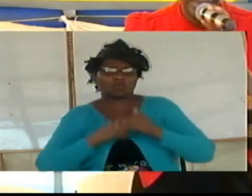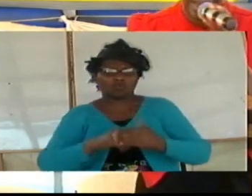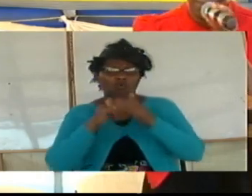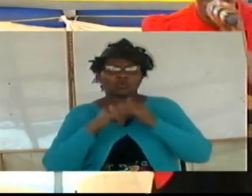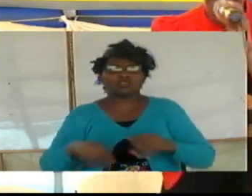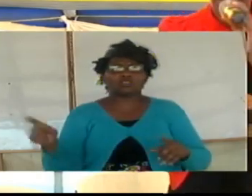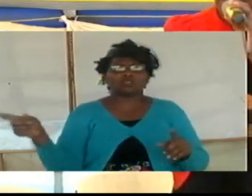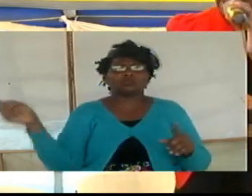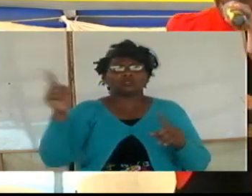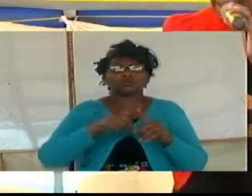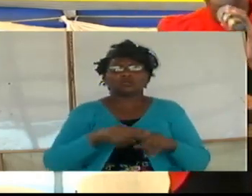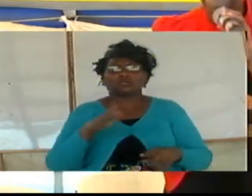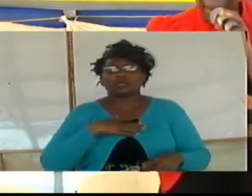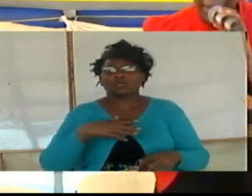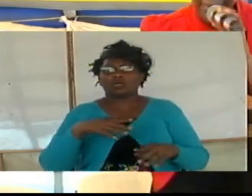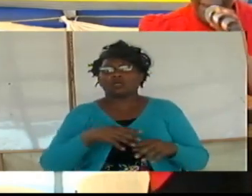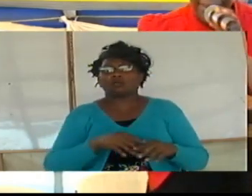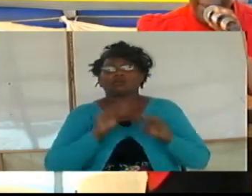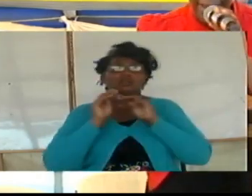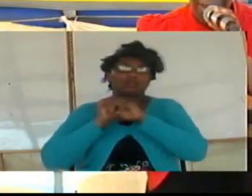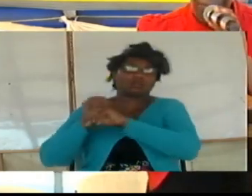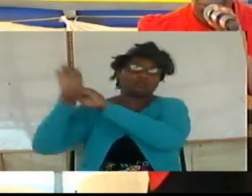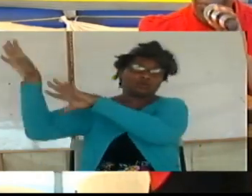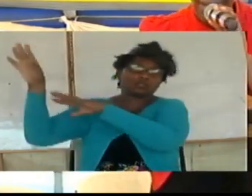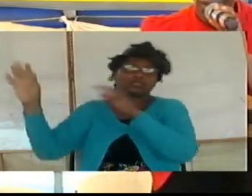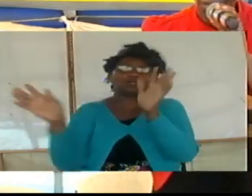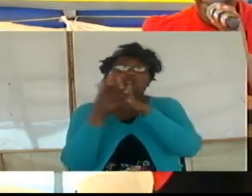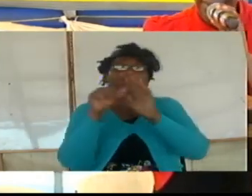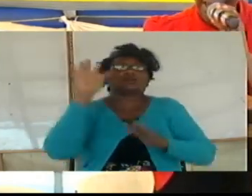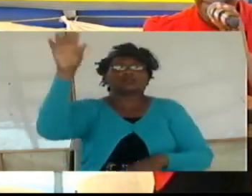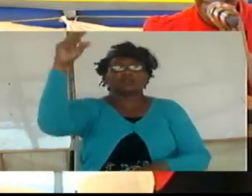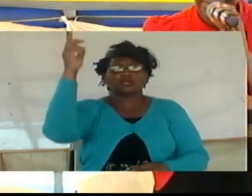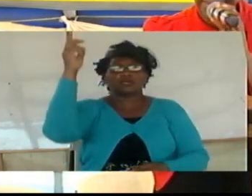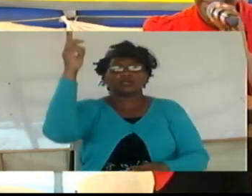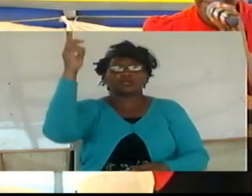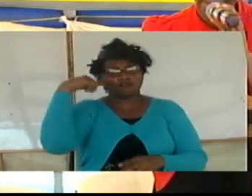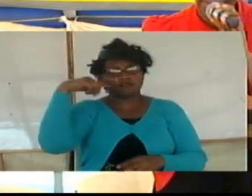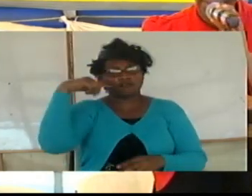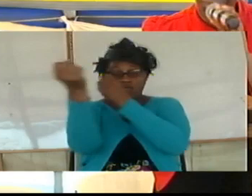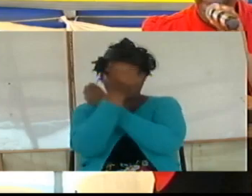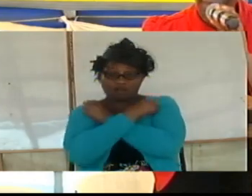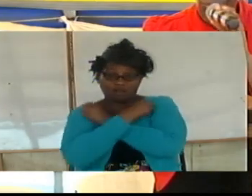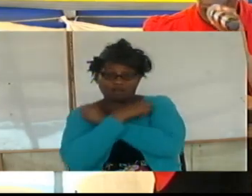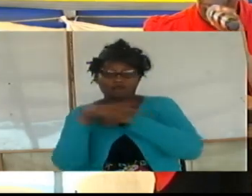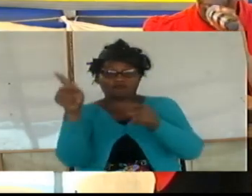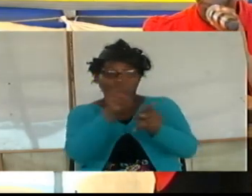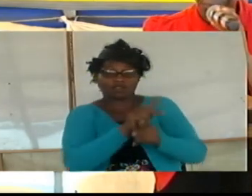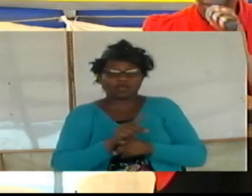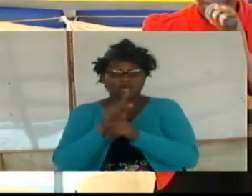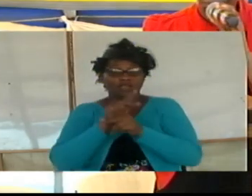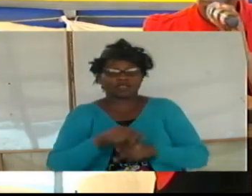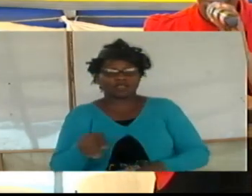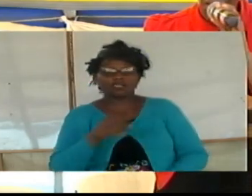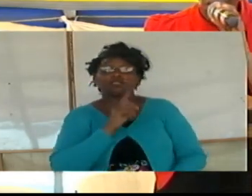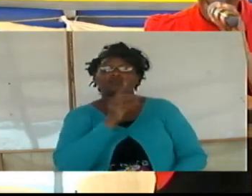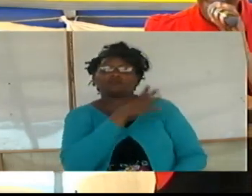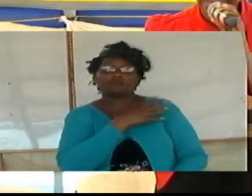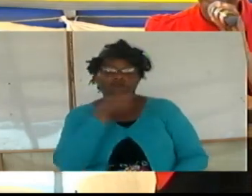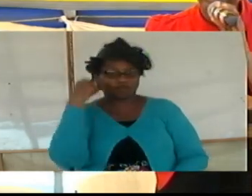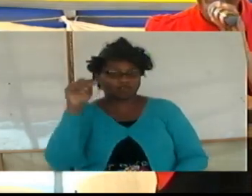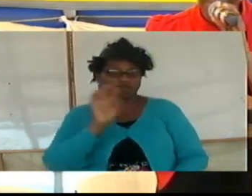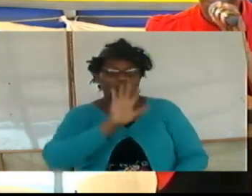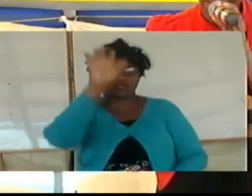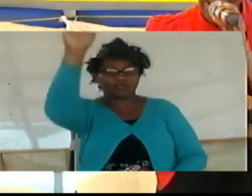holy temple and praise thy name for thy loving kindness and for thy truth. For thou